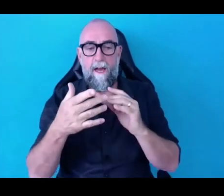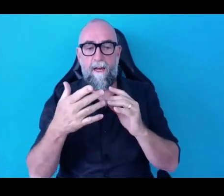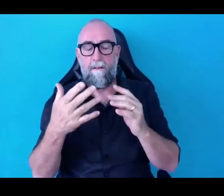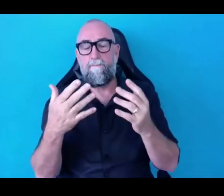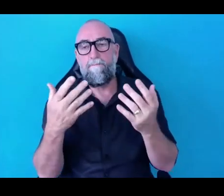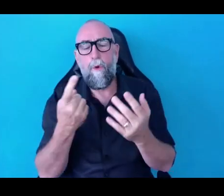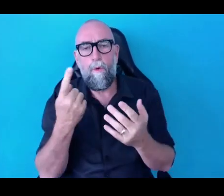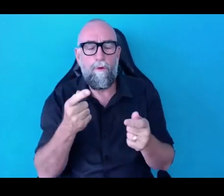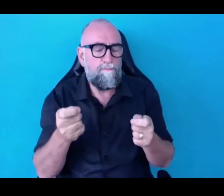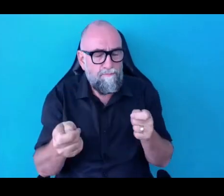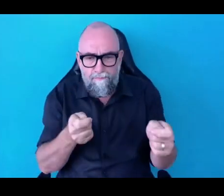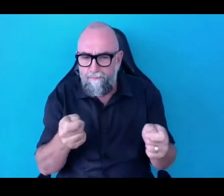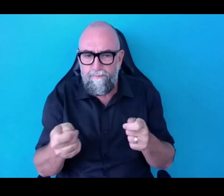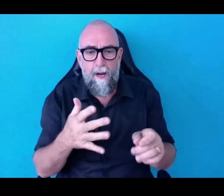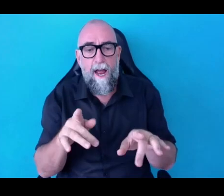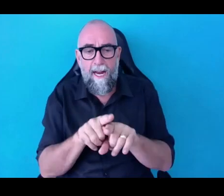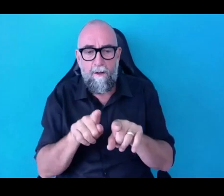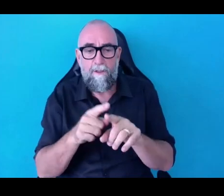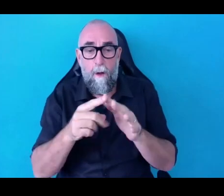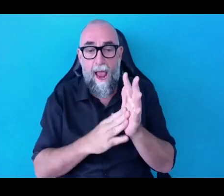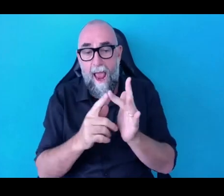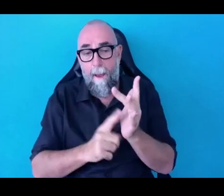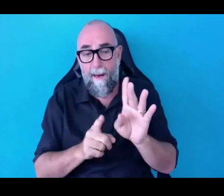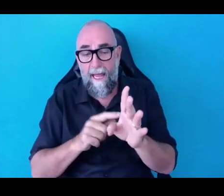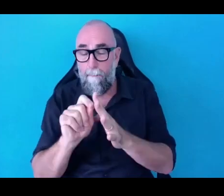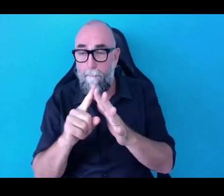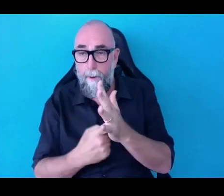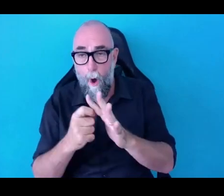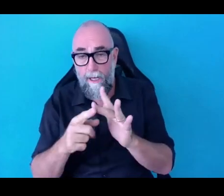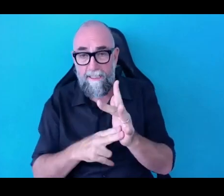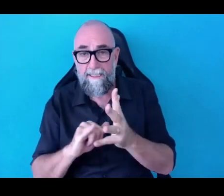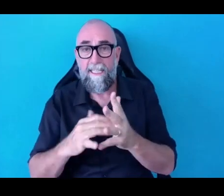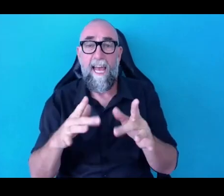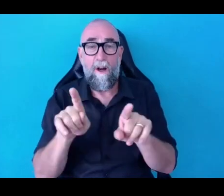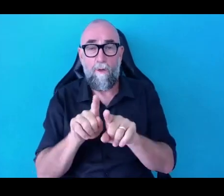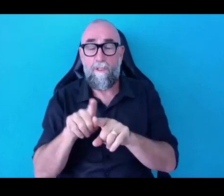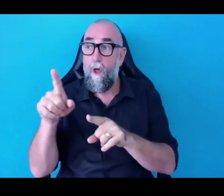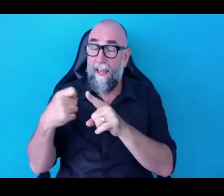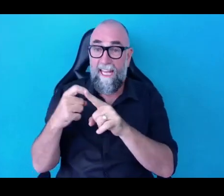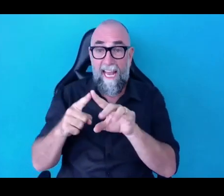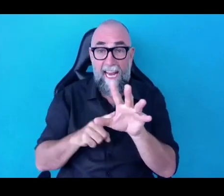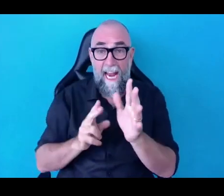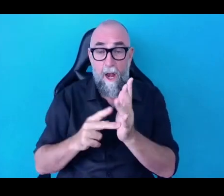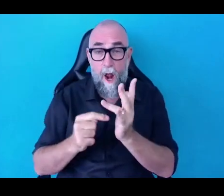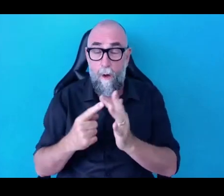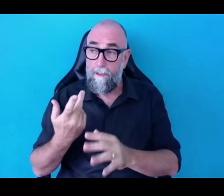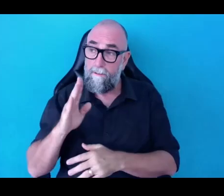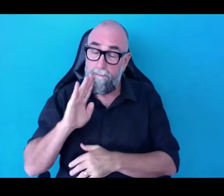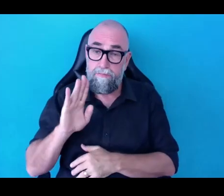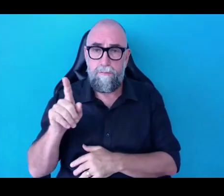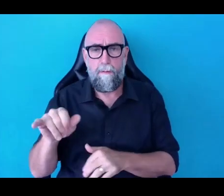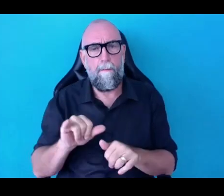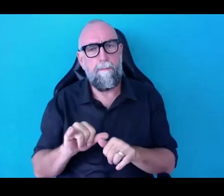speech, the opening keynote speech, and her words were absolutely brilliant. I acknowledge all the speakers, particularly those who have